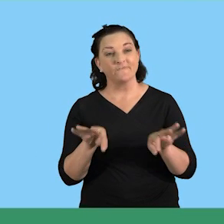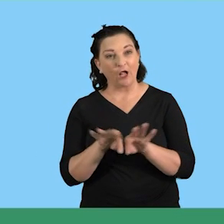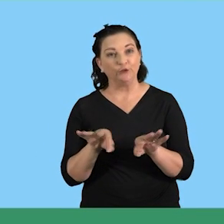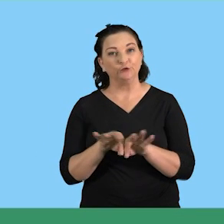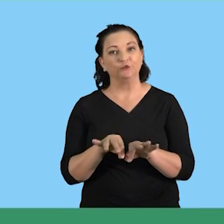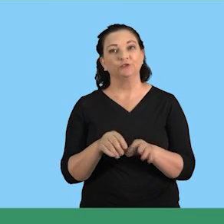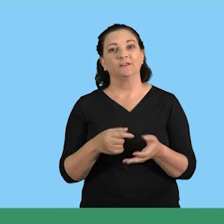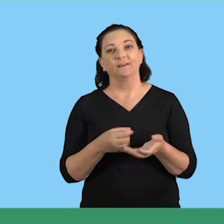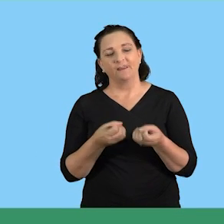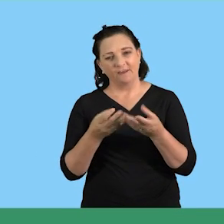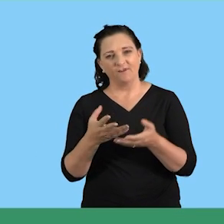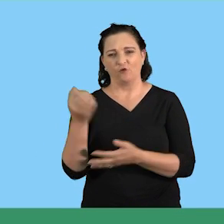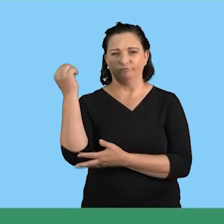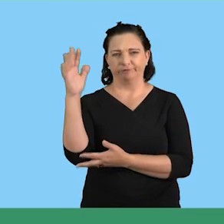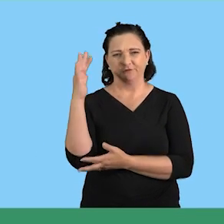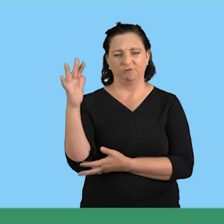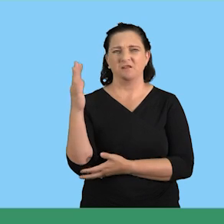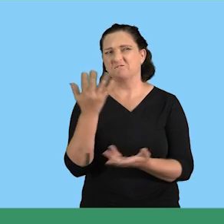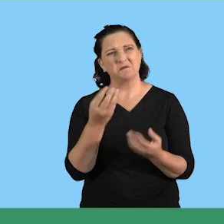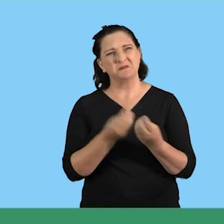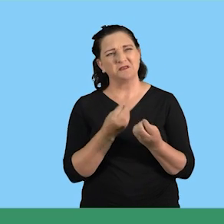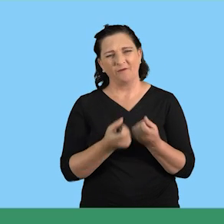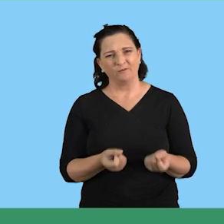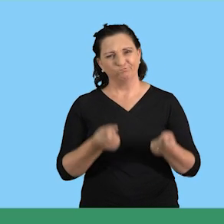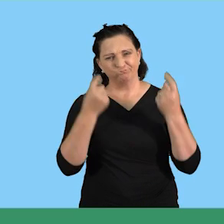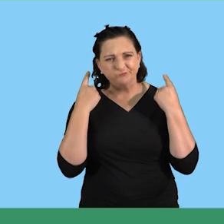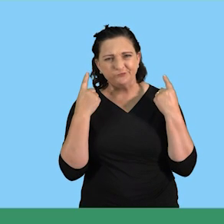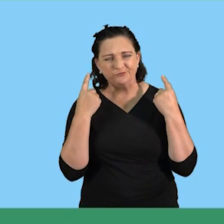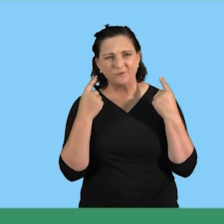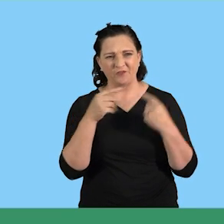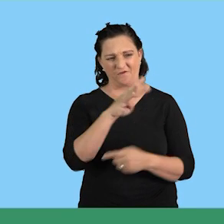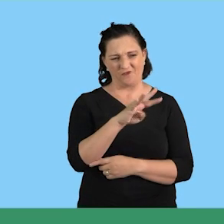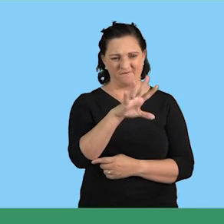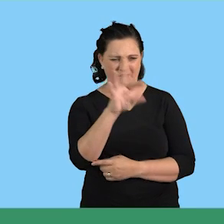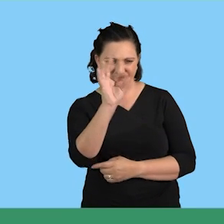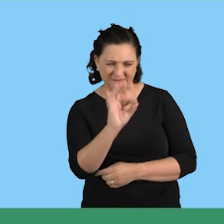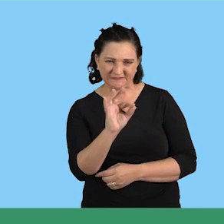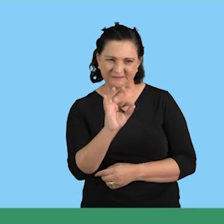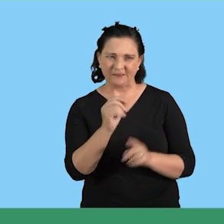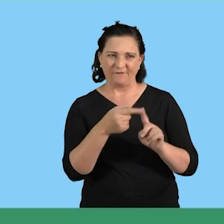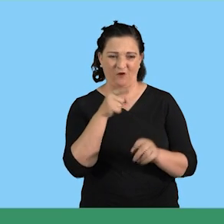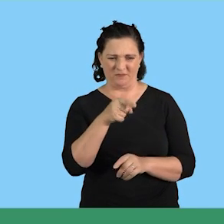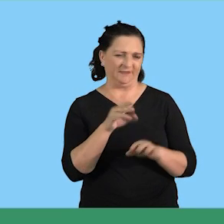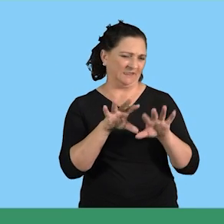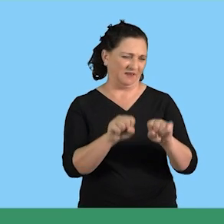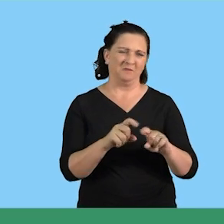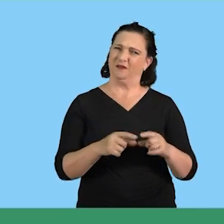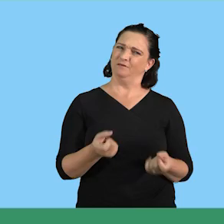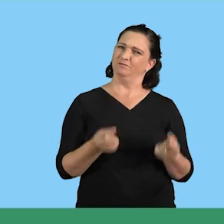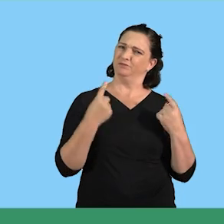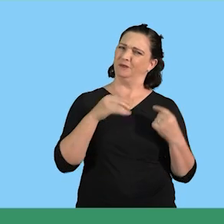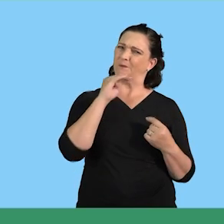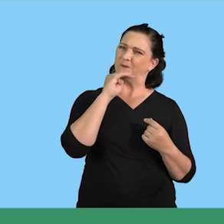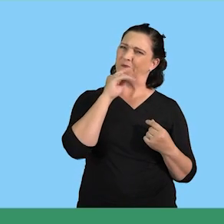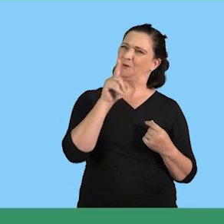and clarity of the presentation. Imagine you don't understand these, when I tell you that 45% of this is taken to, but you